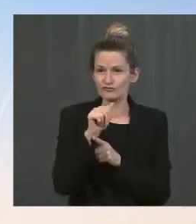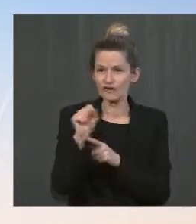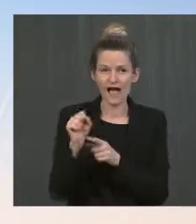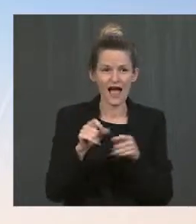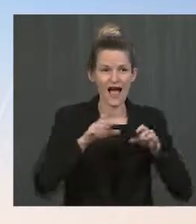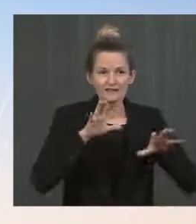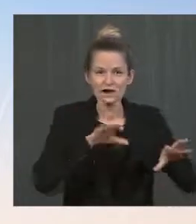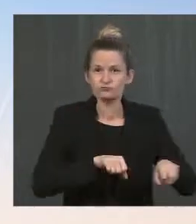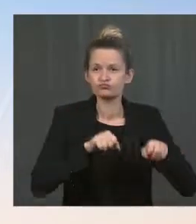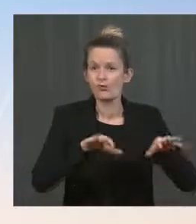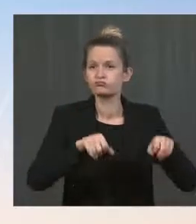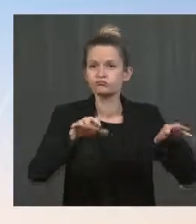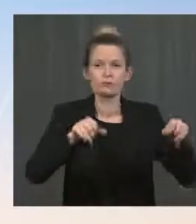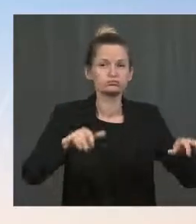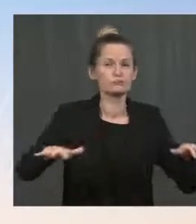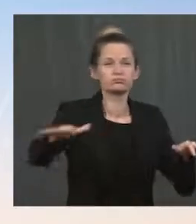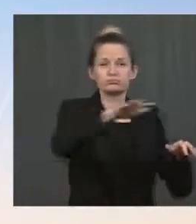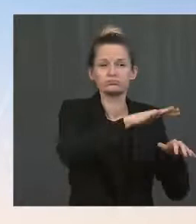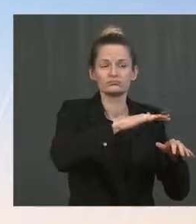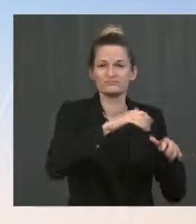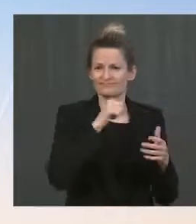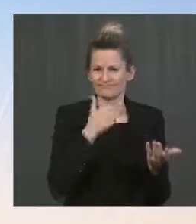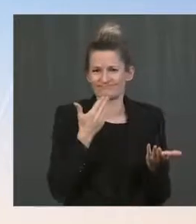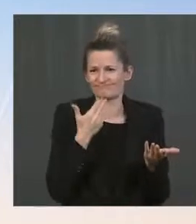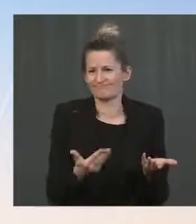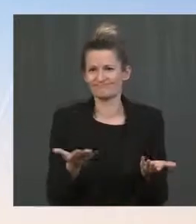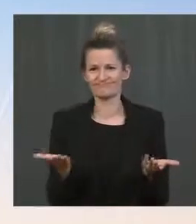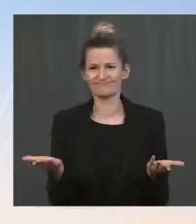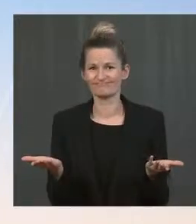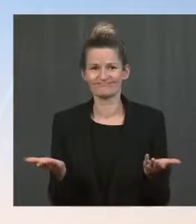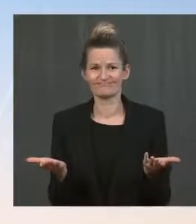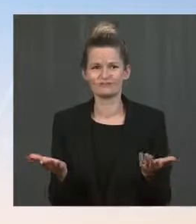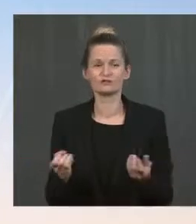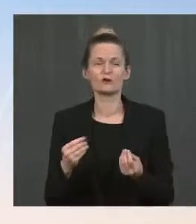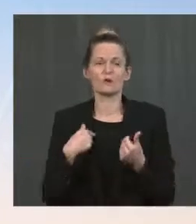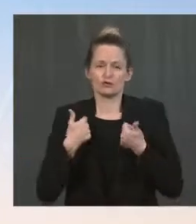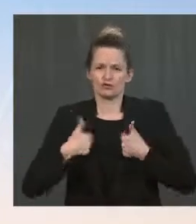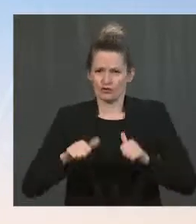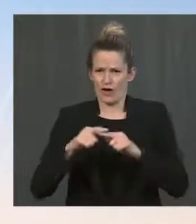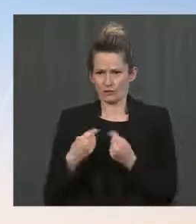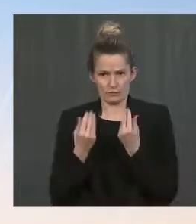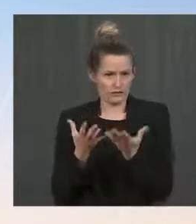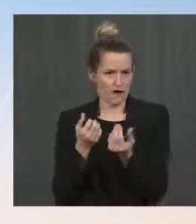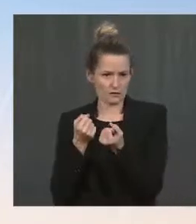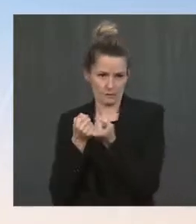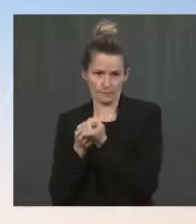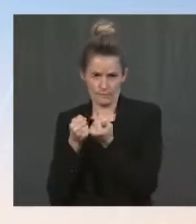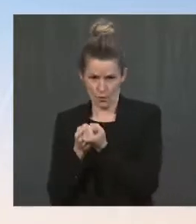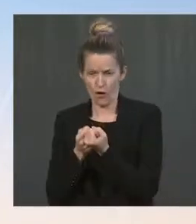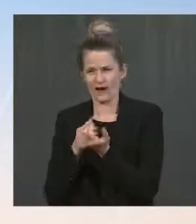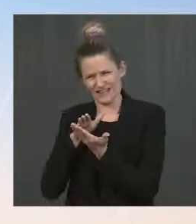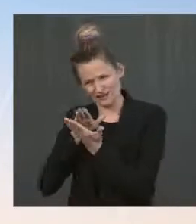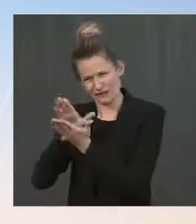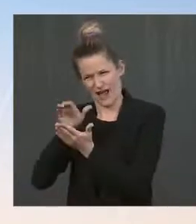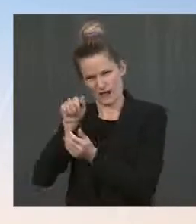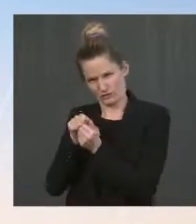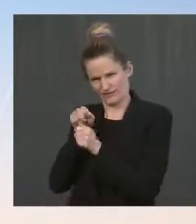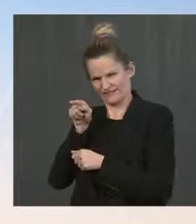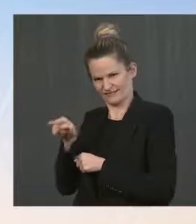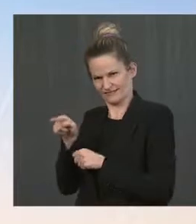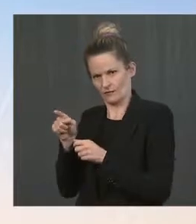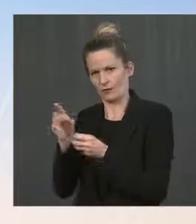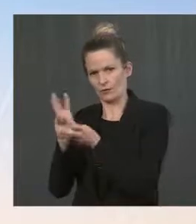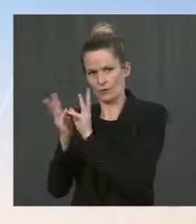number of different steps to try to provide help and assistance to deal with the drought. And today, we identified yet another way in which we can provide help and